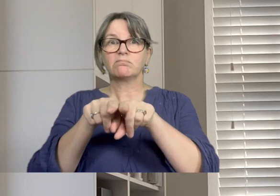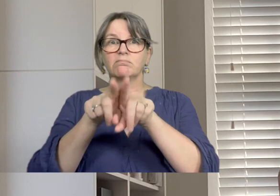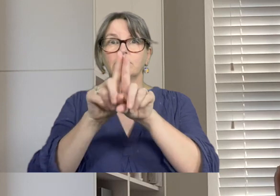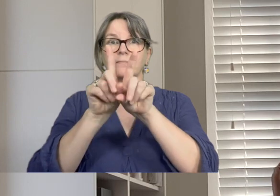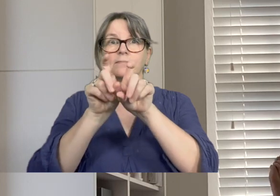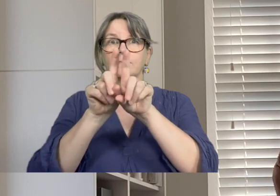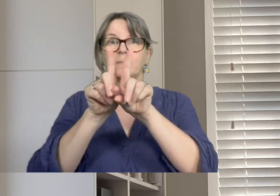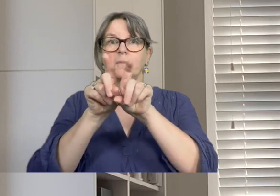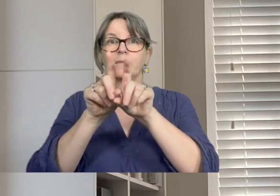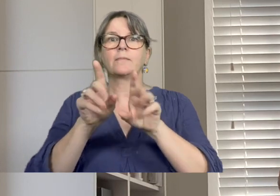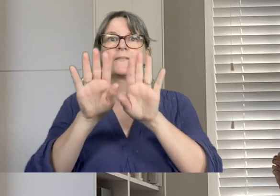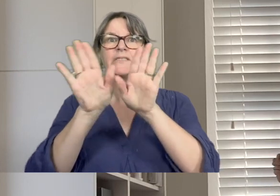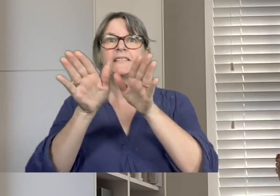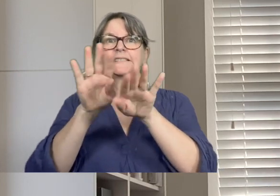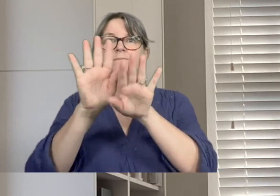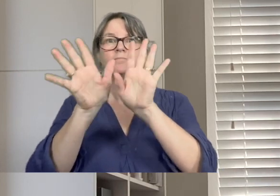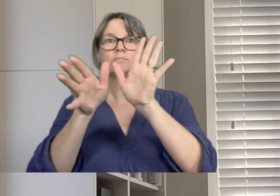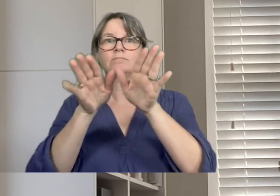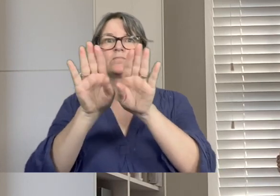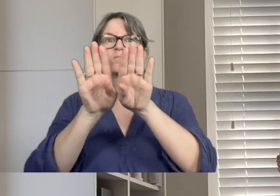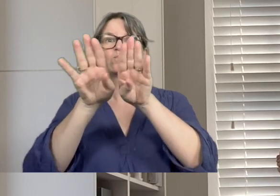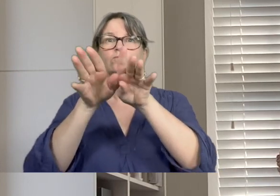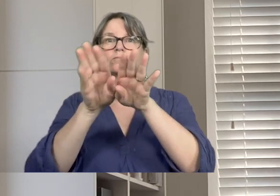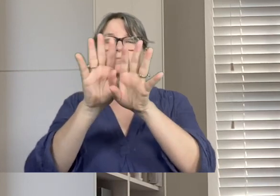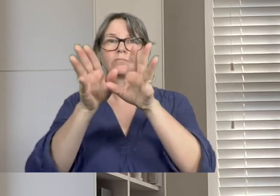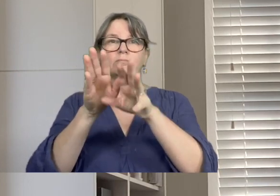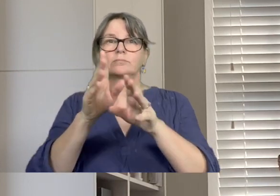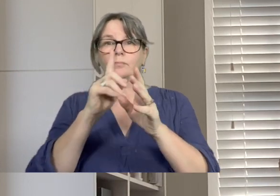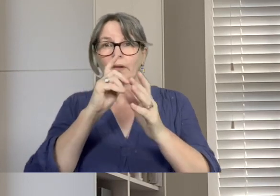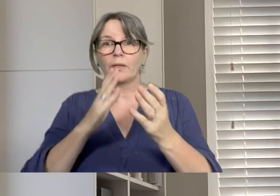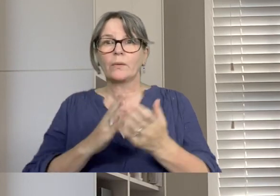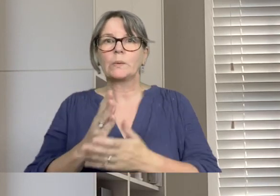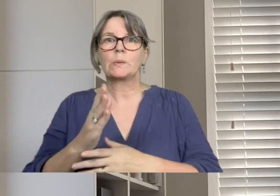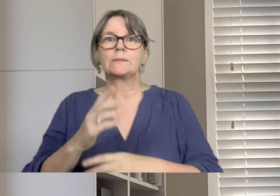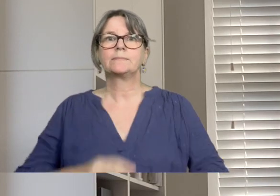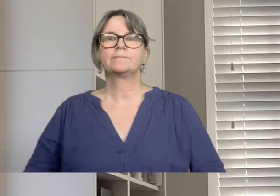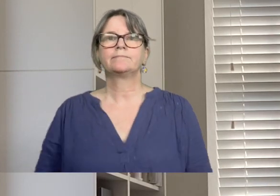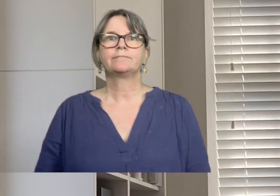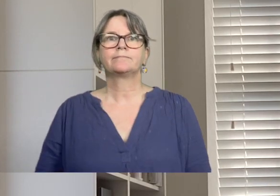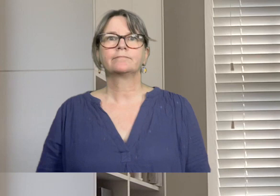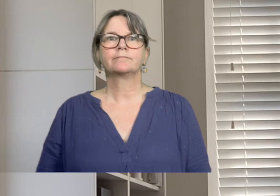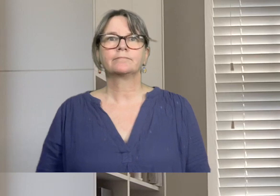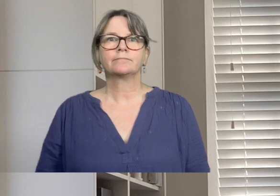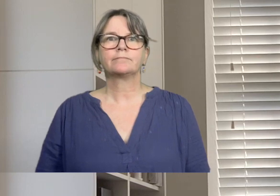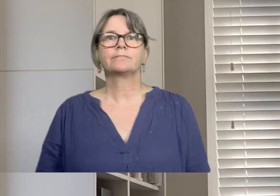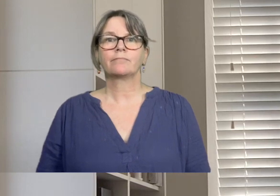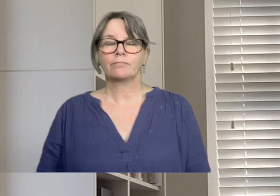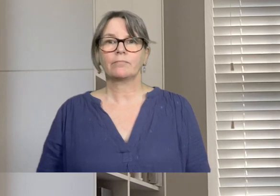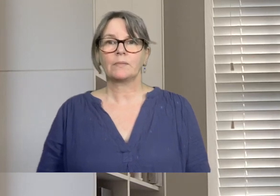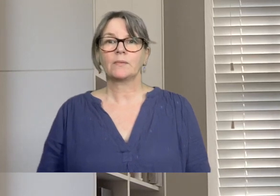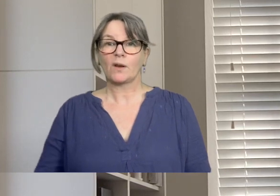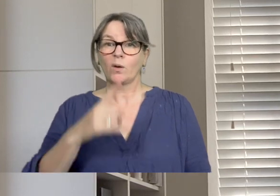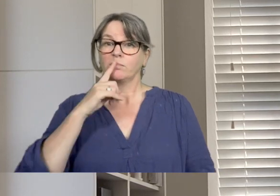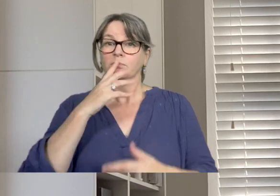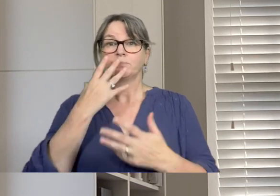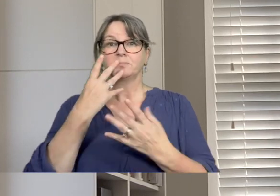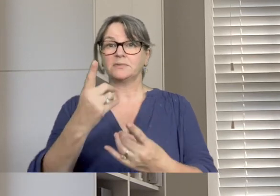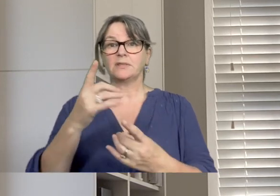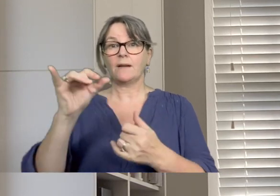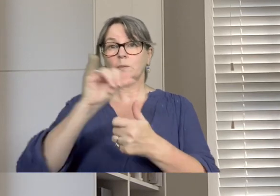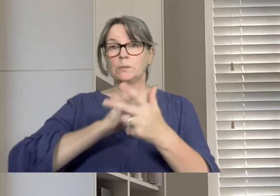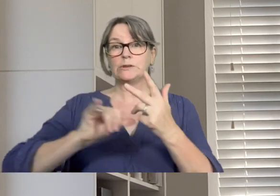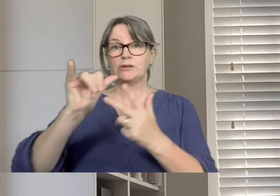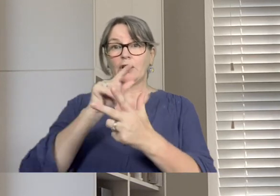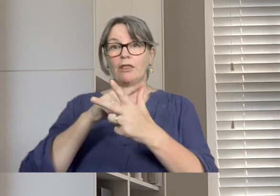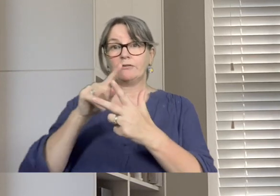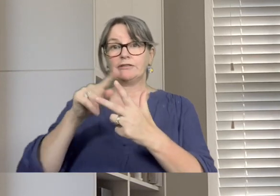come away on a diagonal. You can do fancy things like turning the feet out, and you can point and flex the whole way through as well, if you wish. I'm going to probably tabletop.